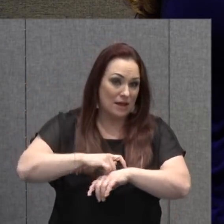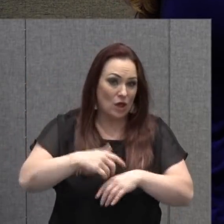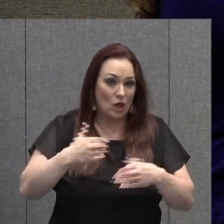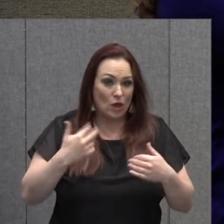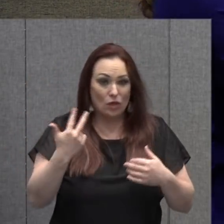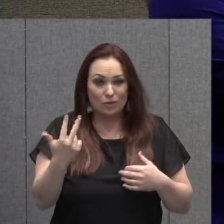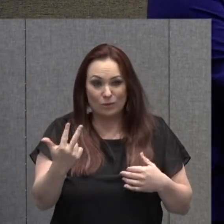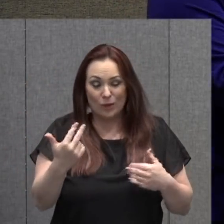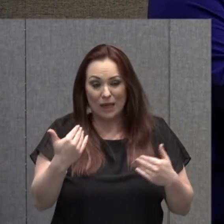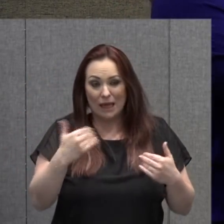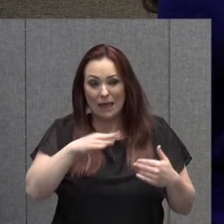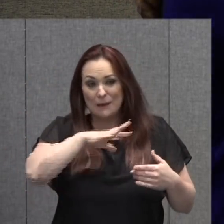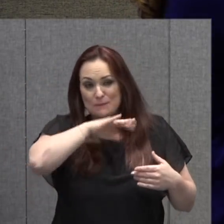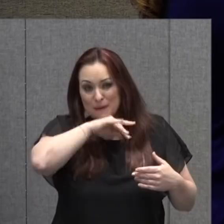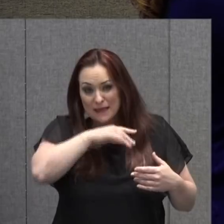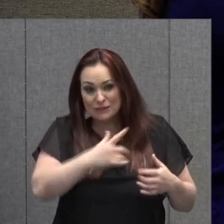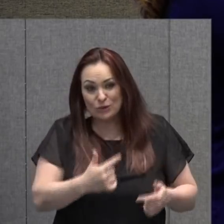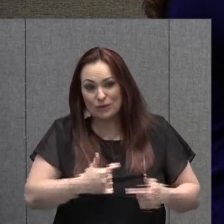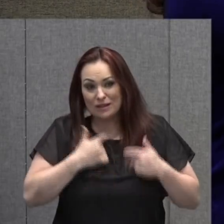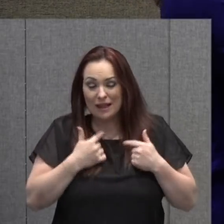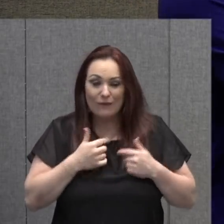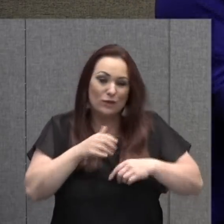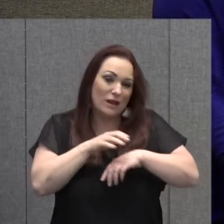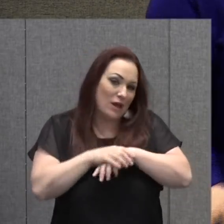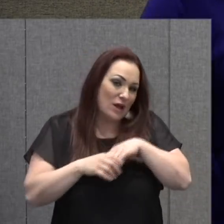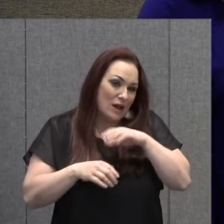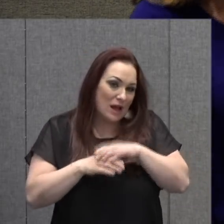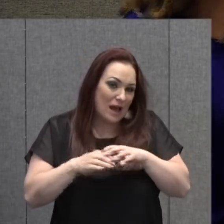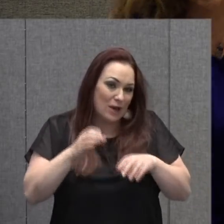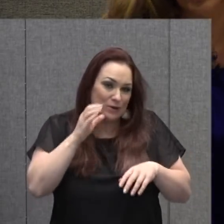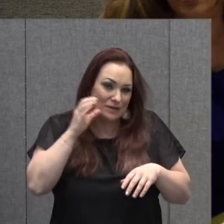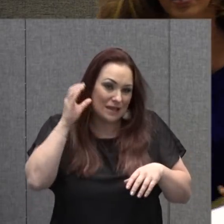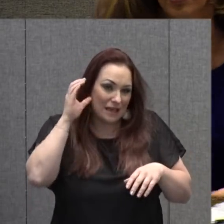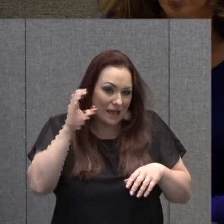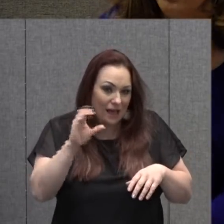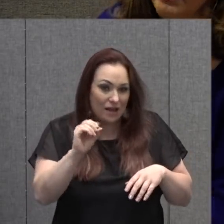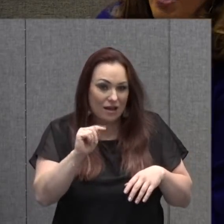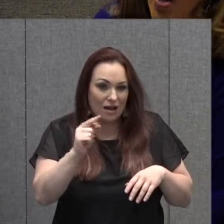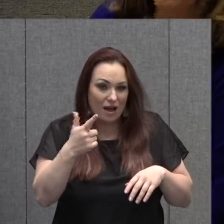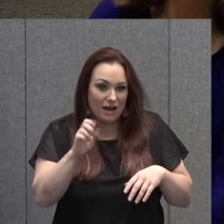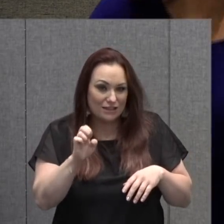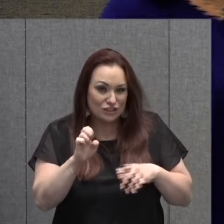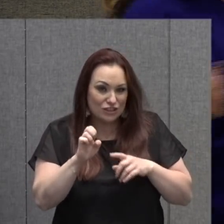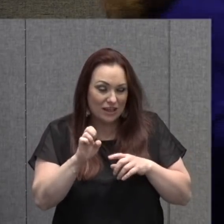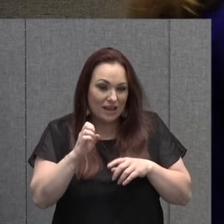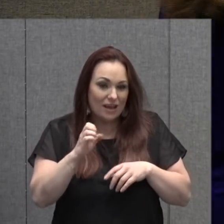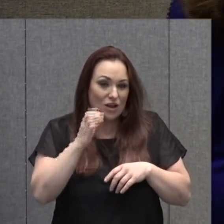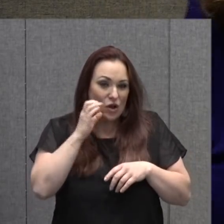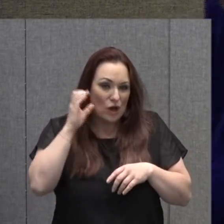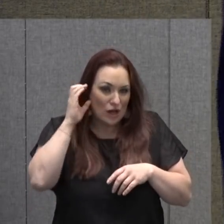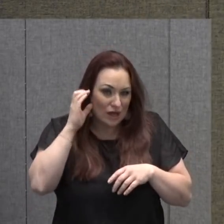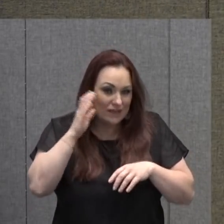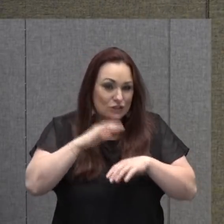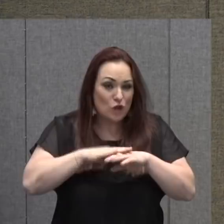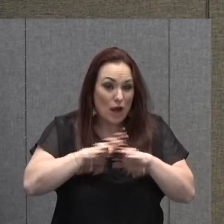cottage on a hill. Look at the pictures to help you with that setting. Cozy cottage on a hill.